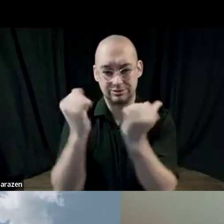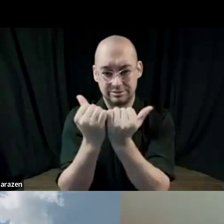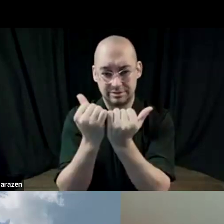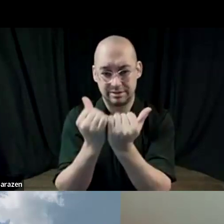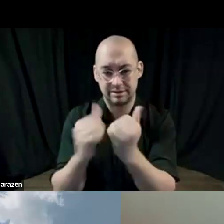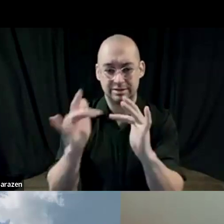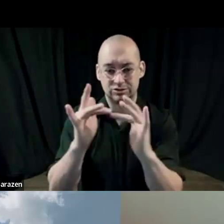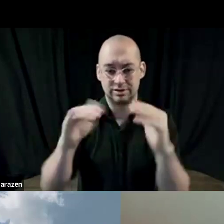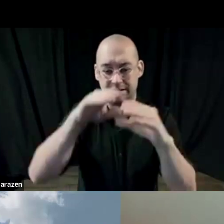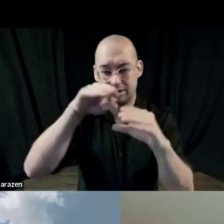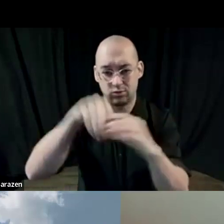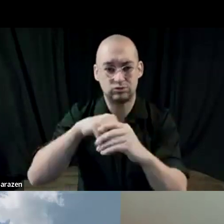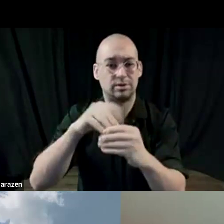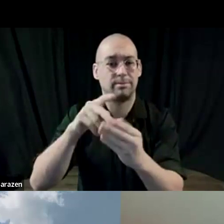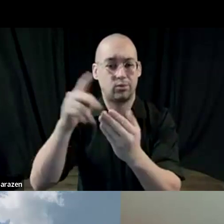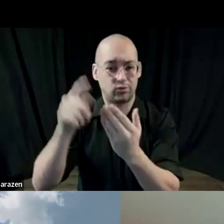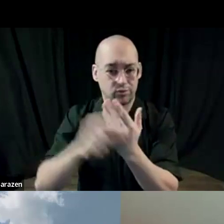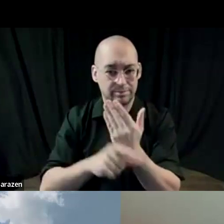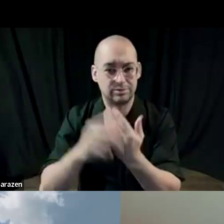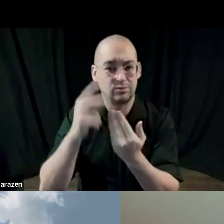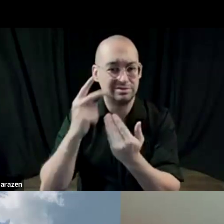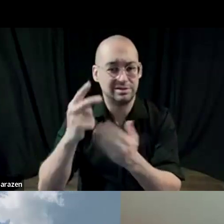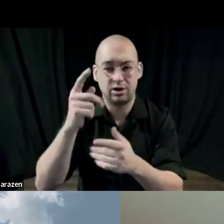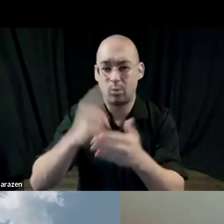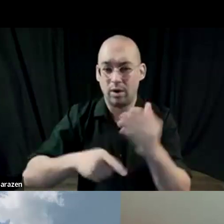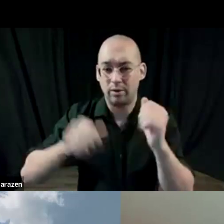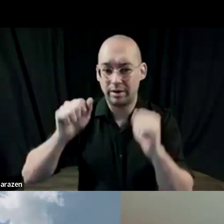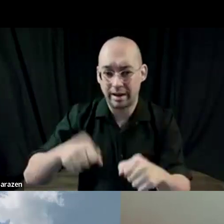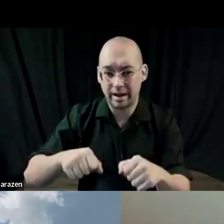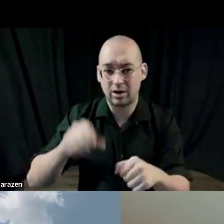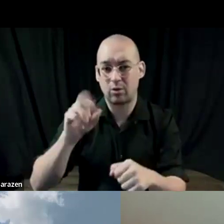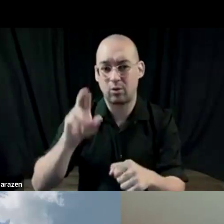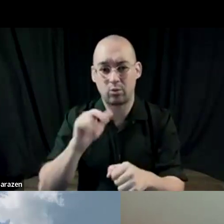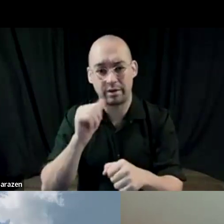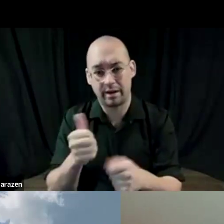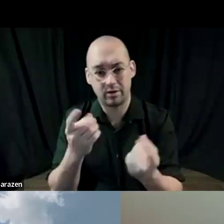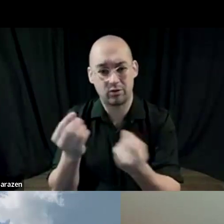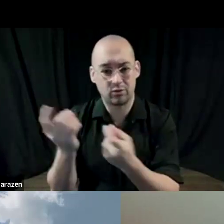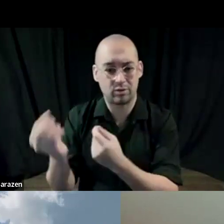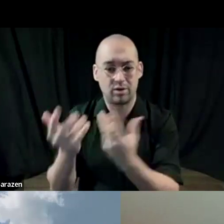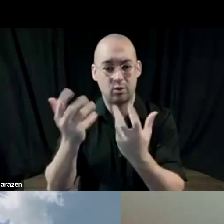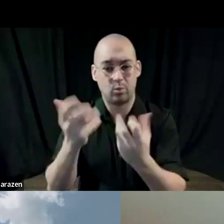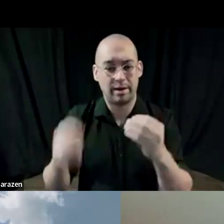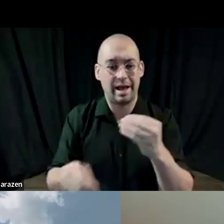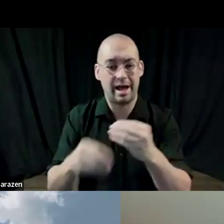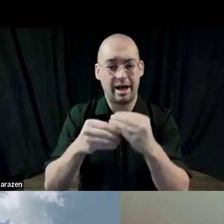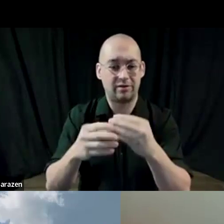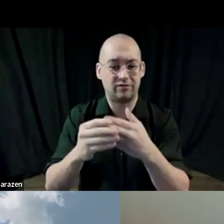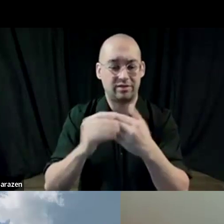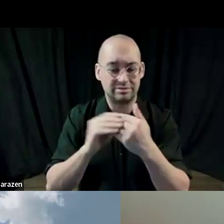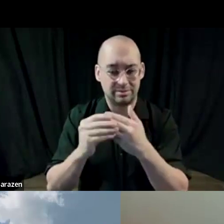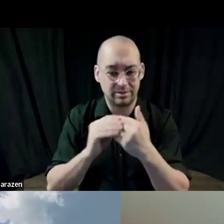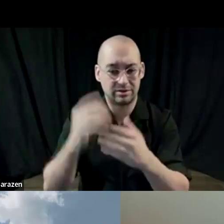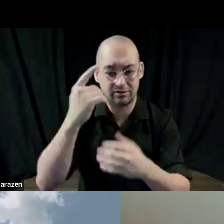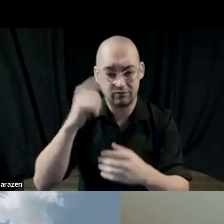digital inclusion programs and seeing what we can or cannot fund. So we want to have some flexibility for